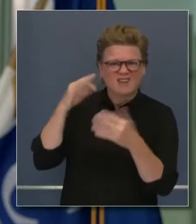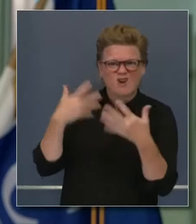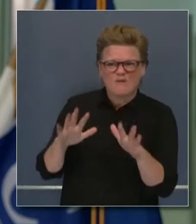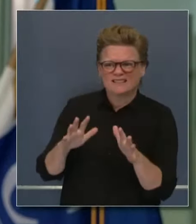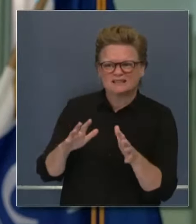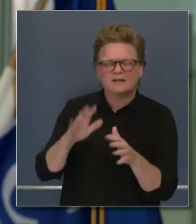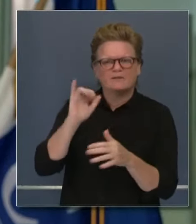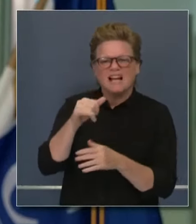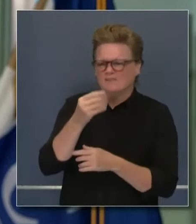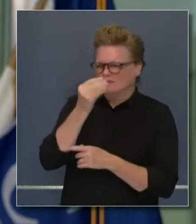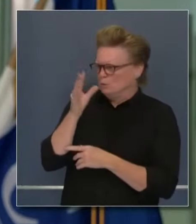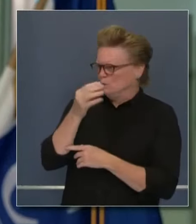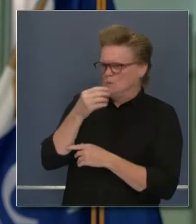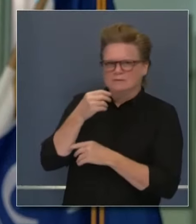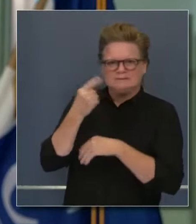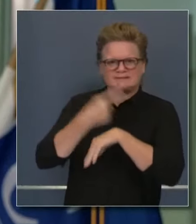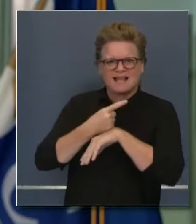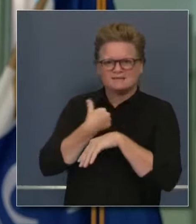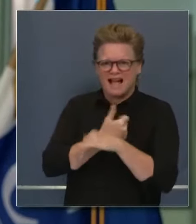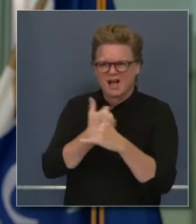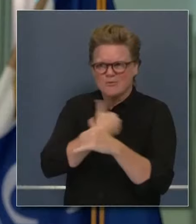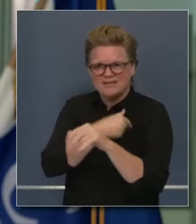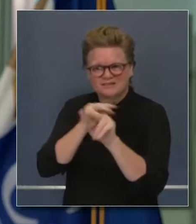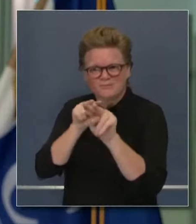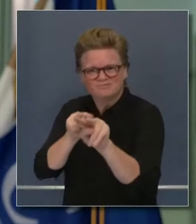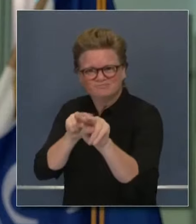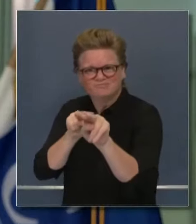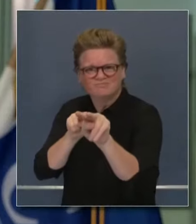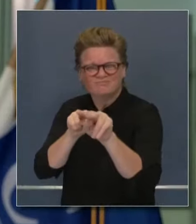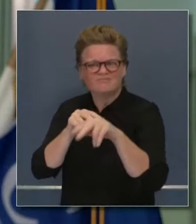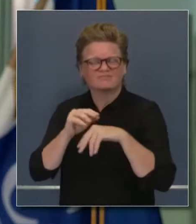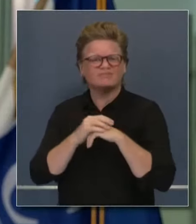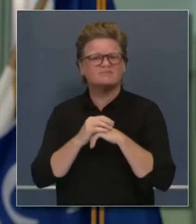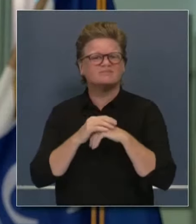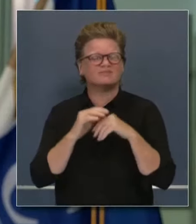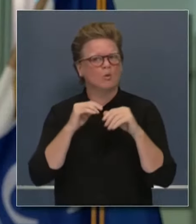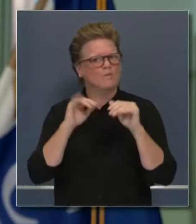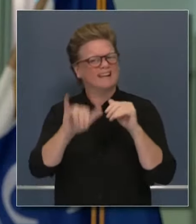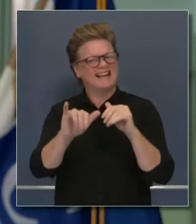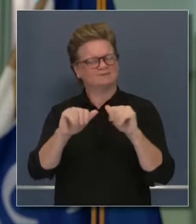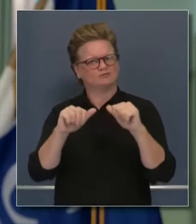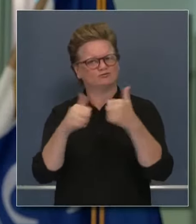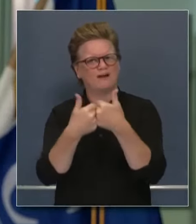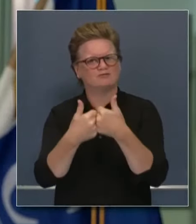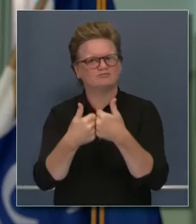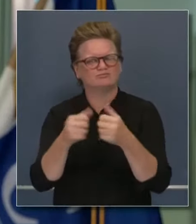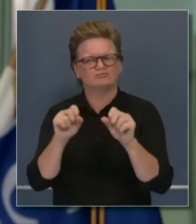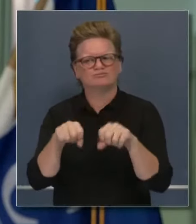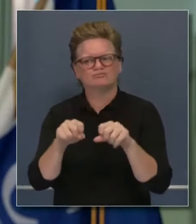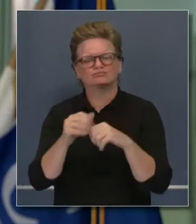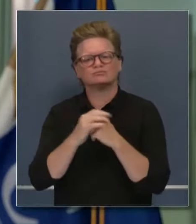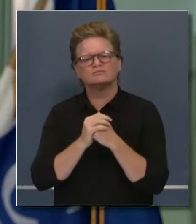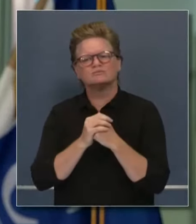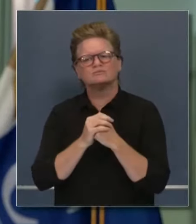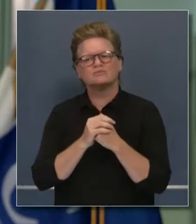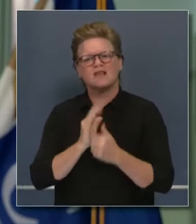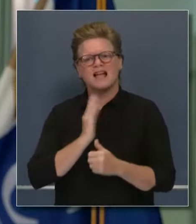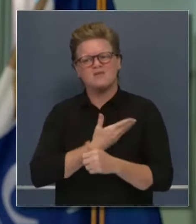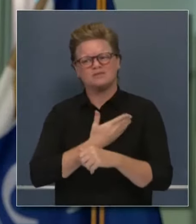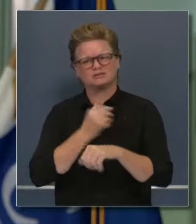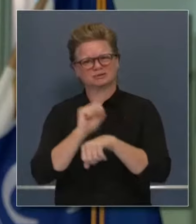days most challenging perhaps we've had so far this year in terms of those suppression efforts. So again, just